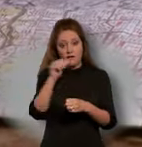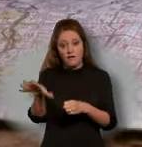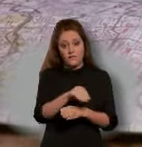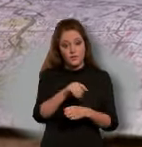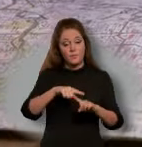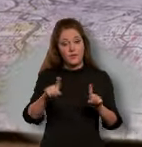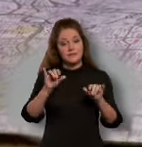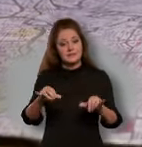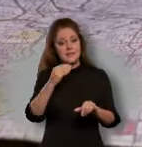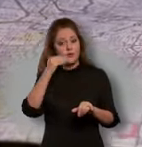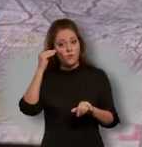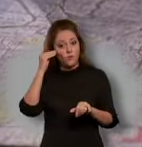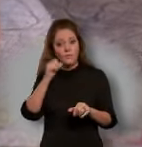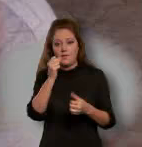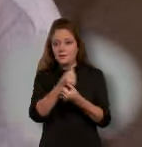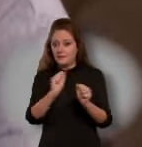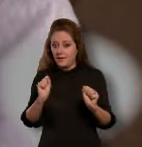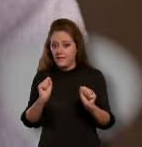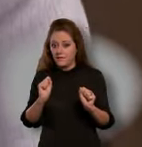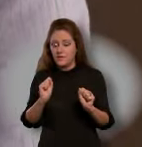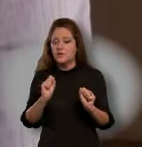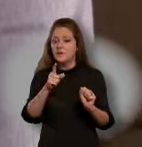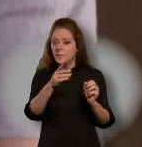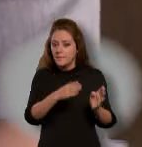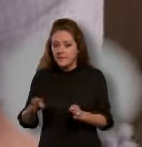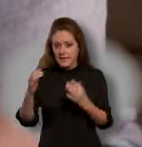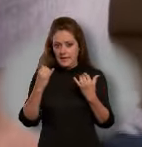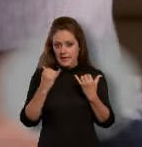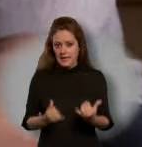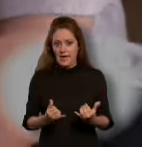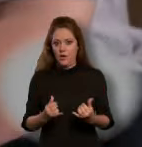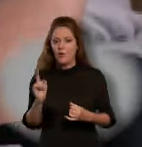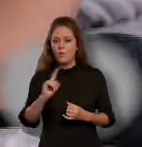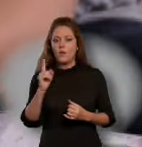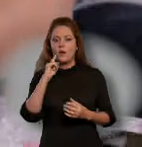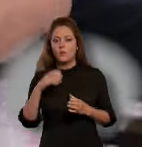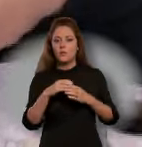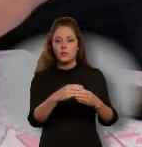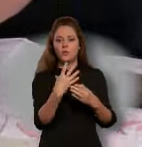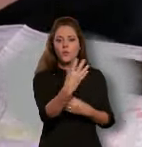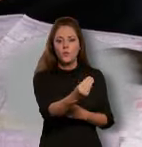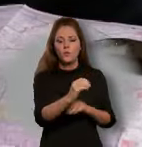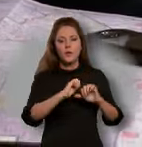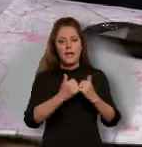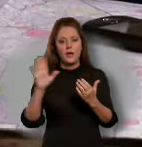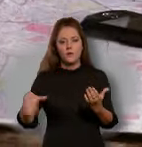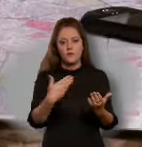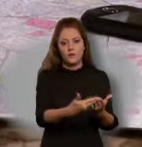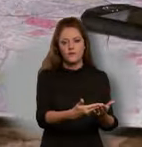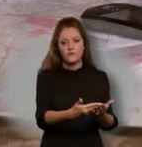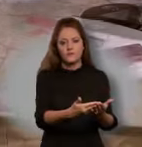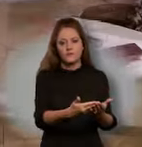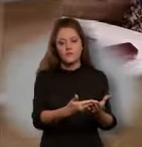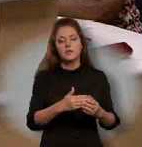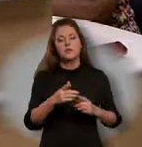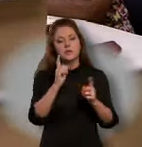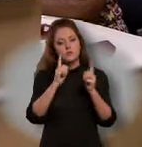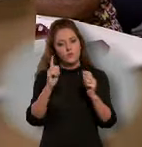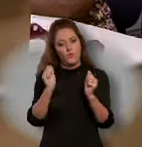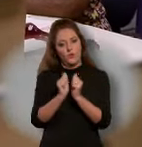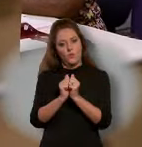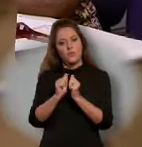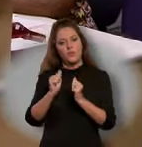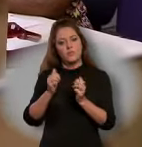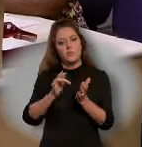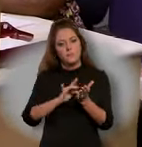but staying home with your child won't be safe, make a plan now for where you will go and how you will get there. Talk to your